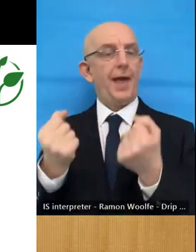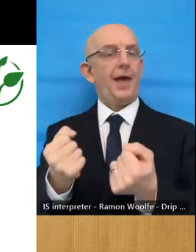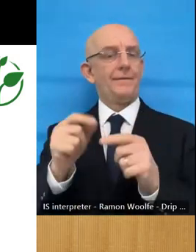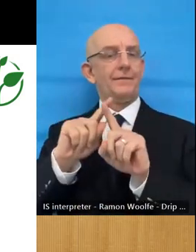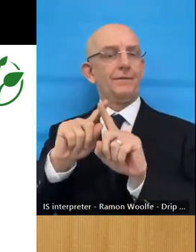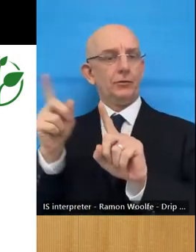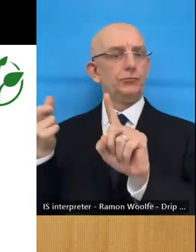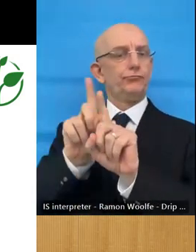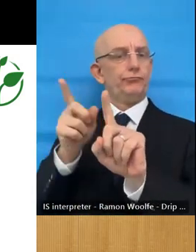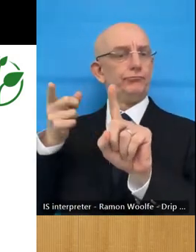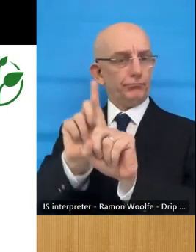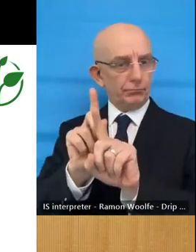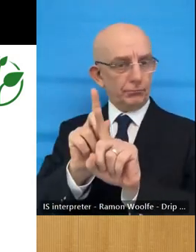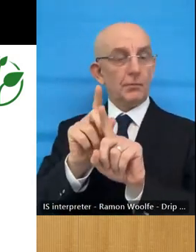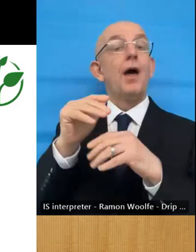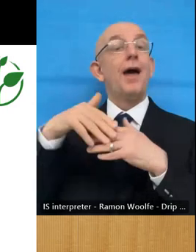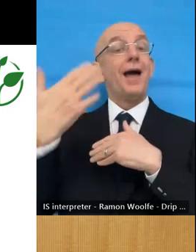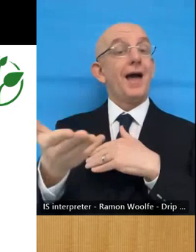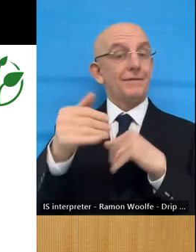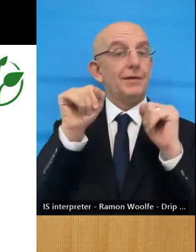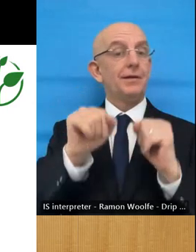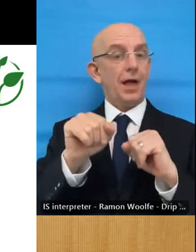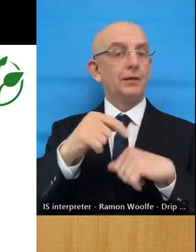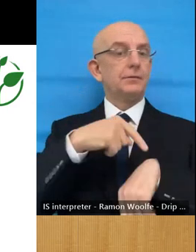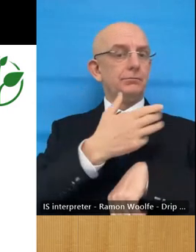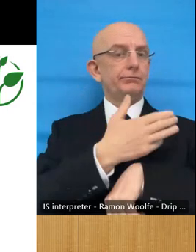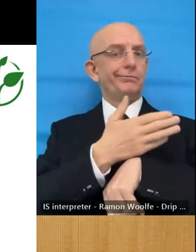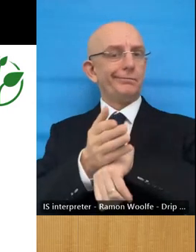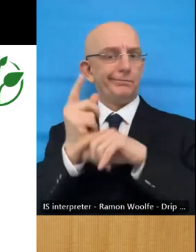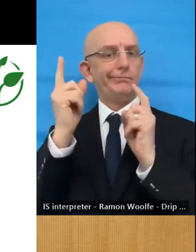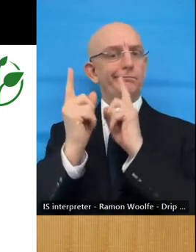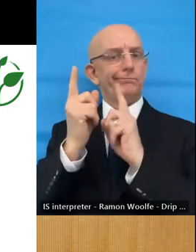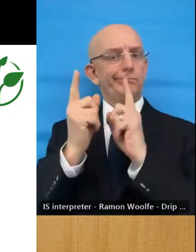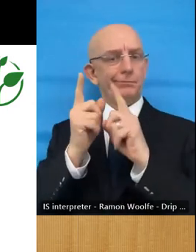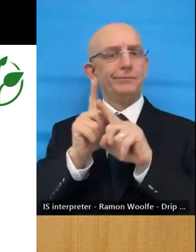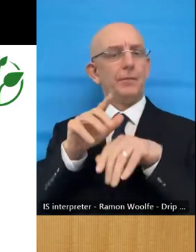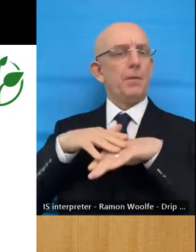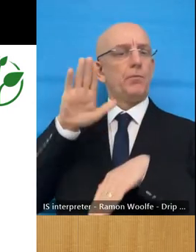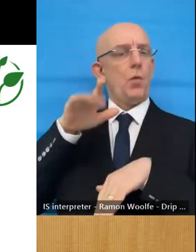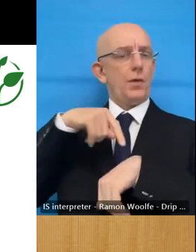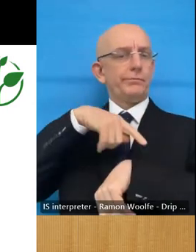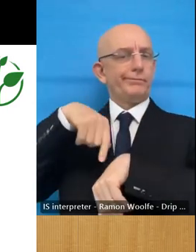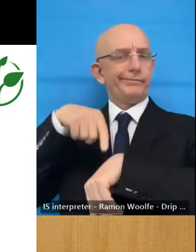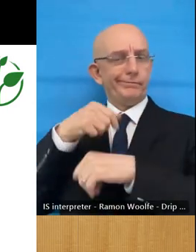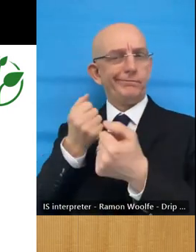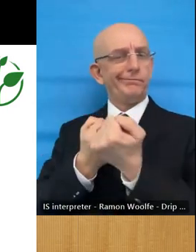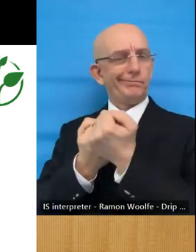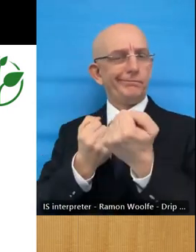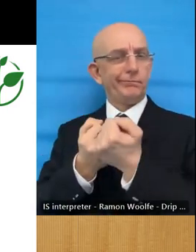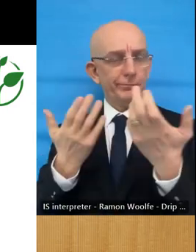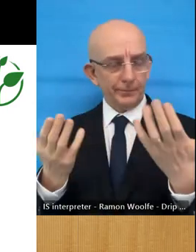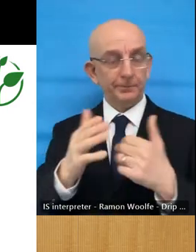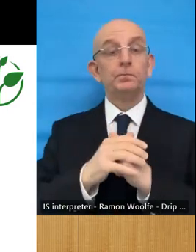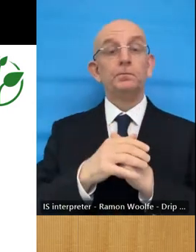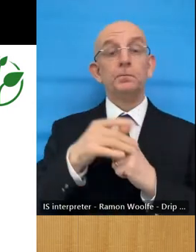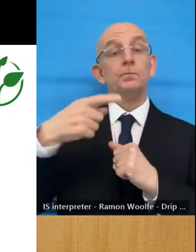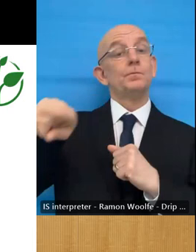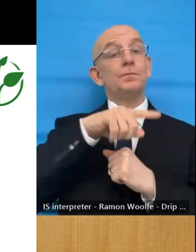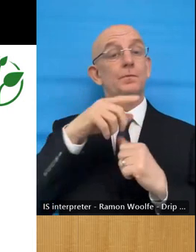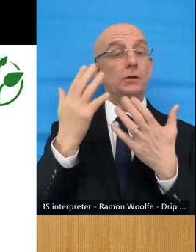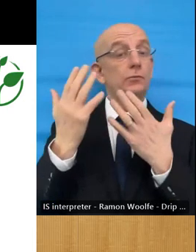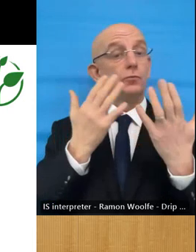language programs and sports weeks, as well as services such as physiotherapy and wheelchair sports, ensure integration into the regular